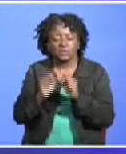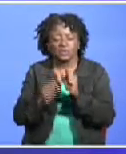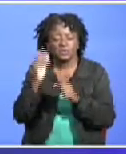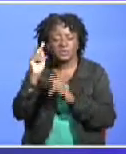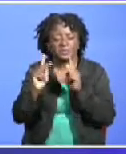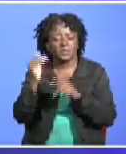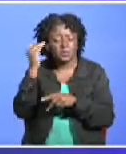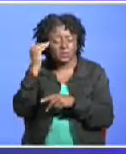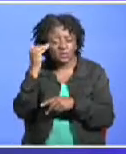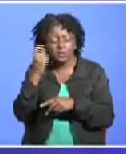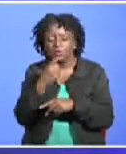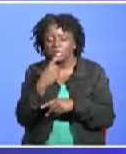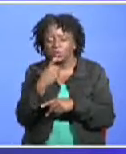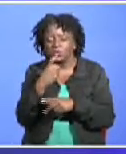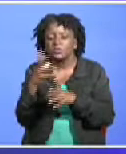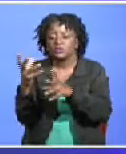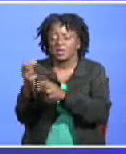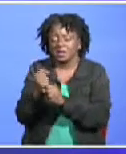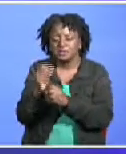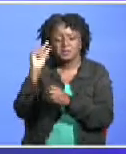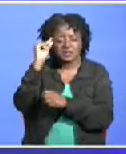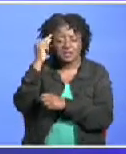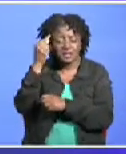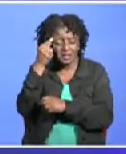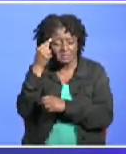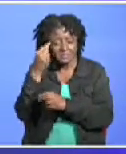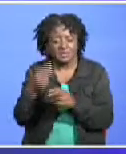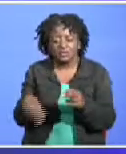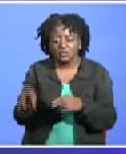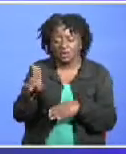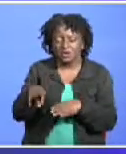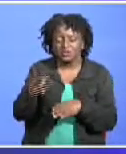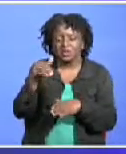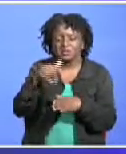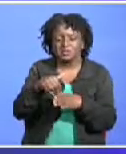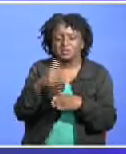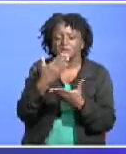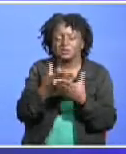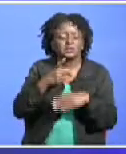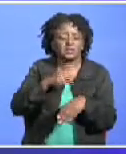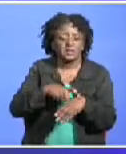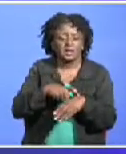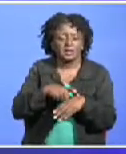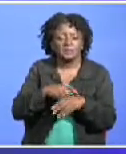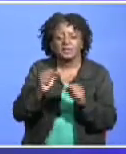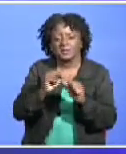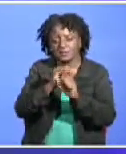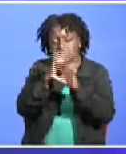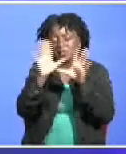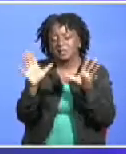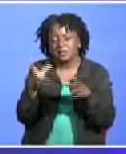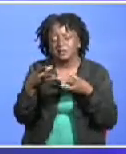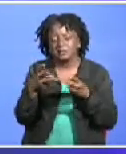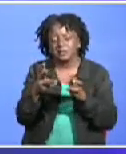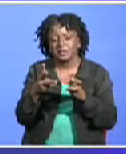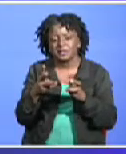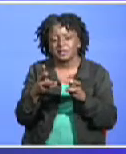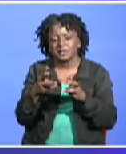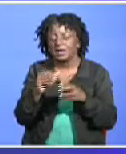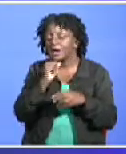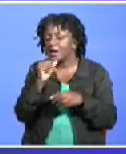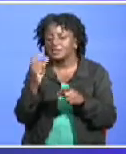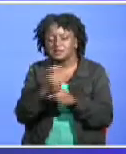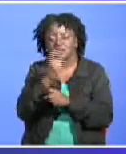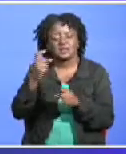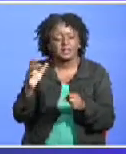beneficiaries of all government contracts are in a timely, transparent manner. Under the provisions of the new bill, unsuccessful bidders